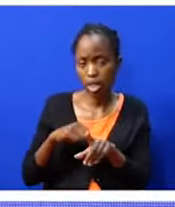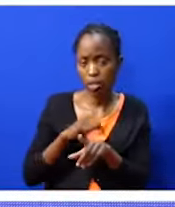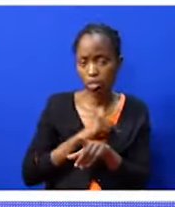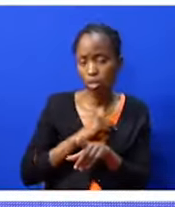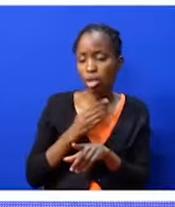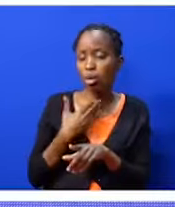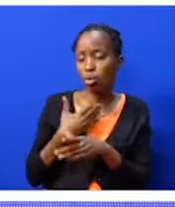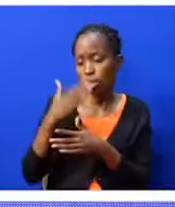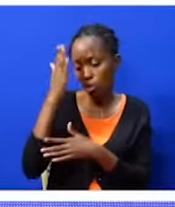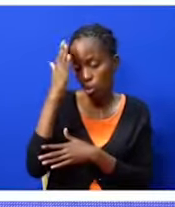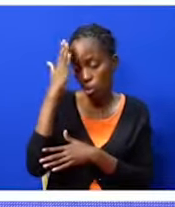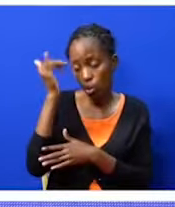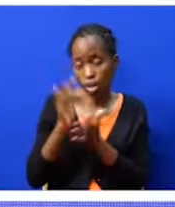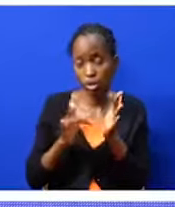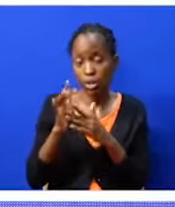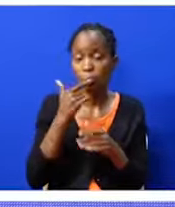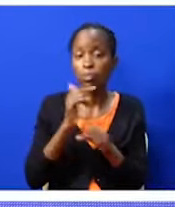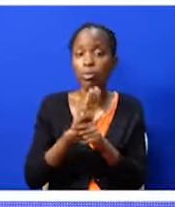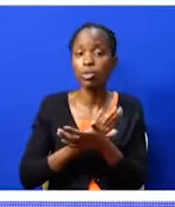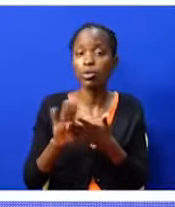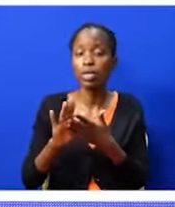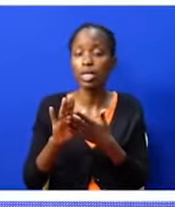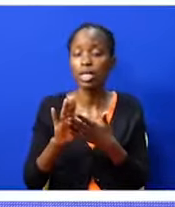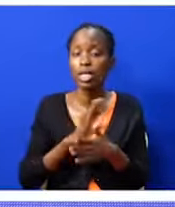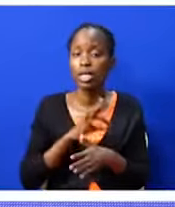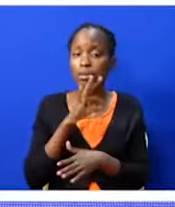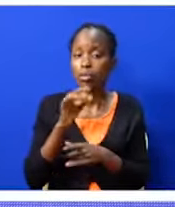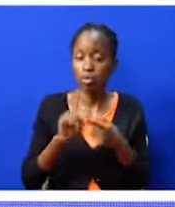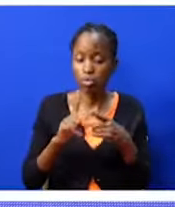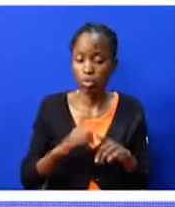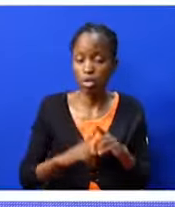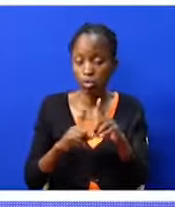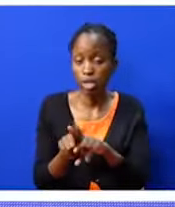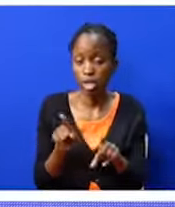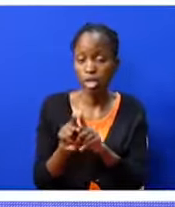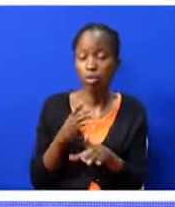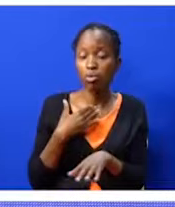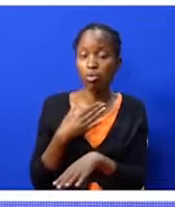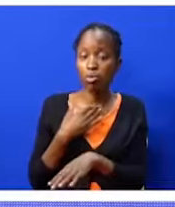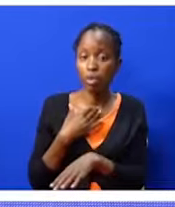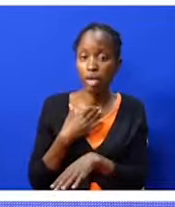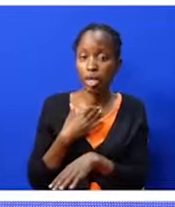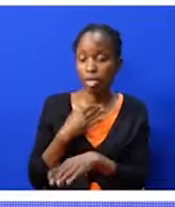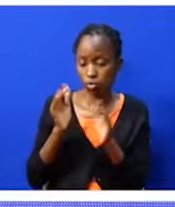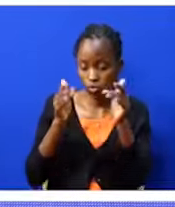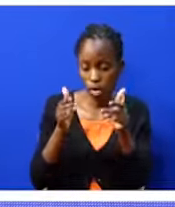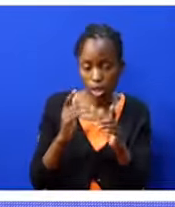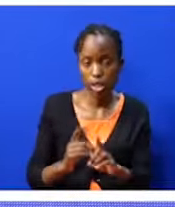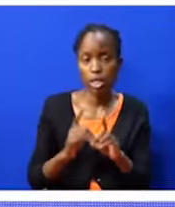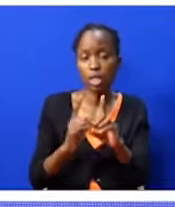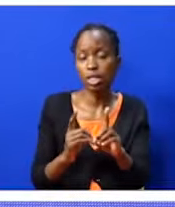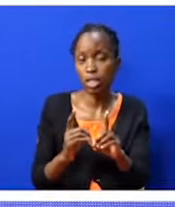why Jesus promised the Holy Spirit, we want to look at the disciples of Jesus.